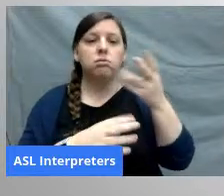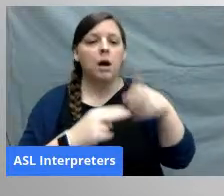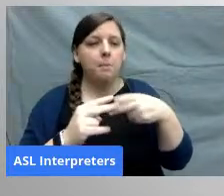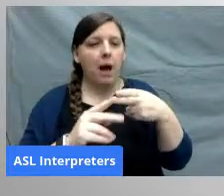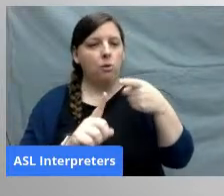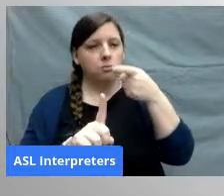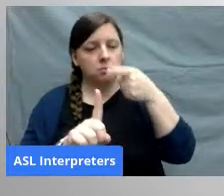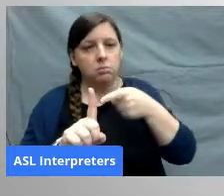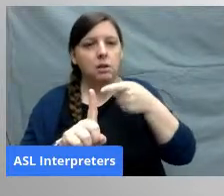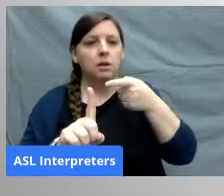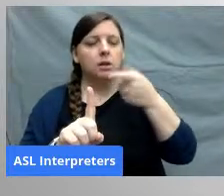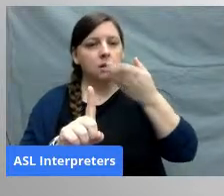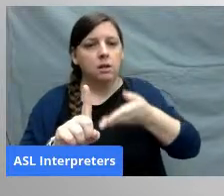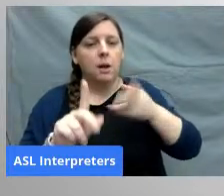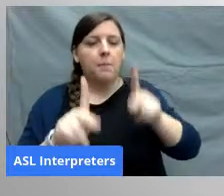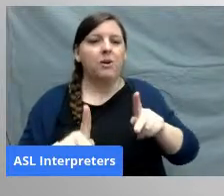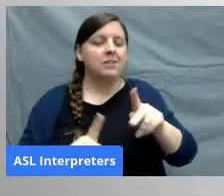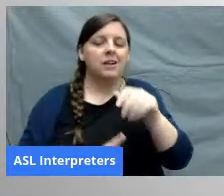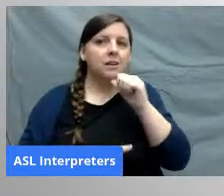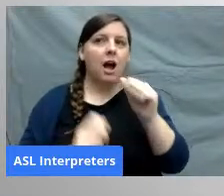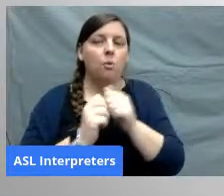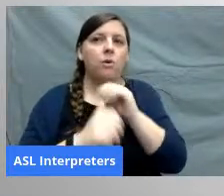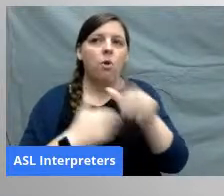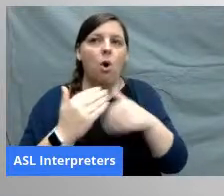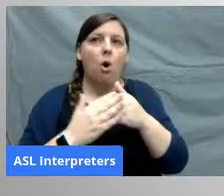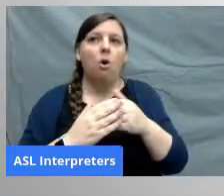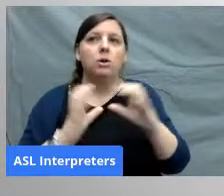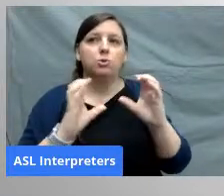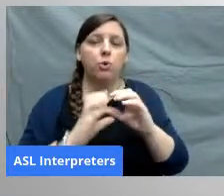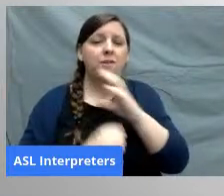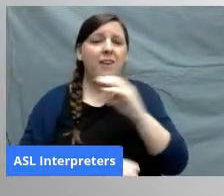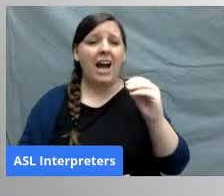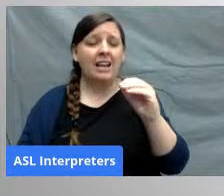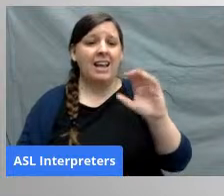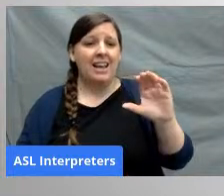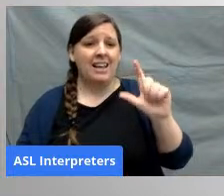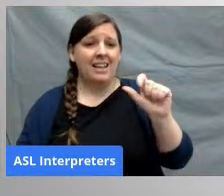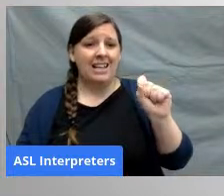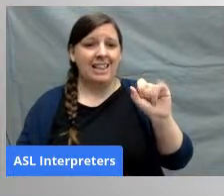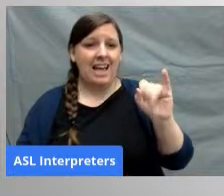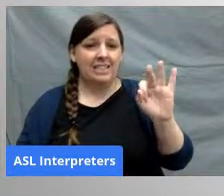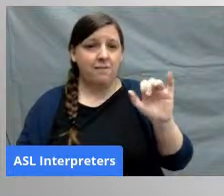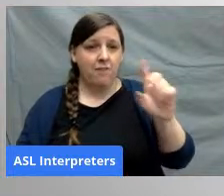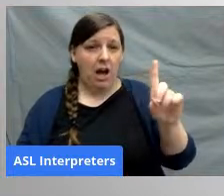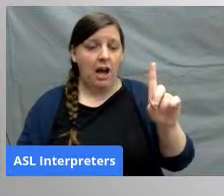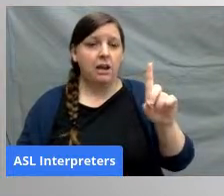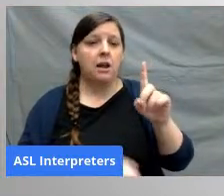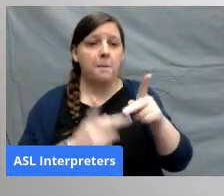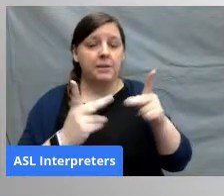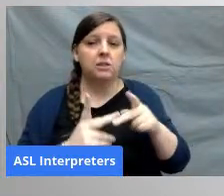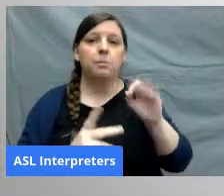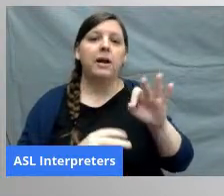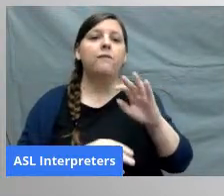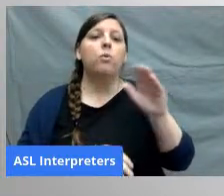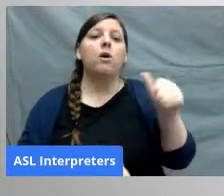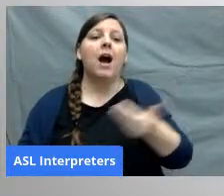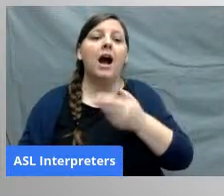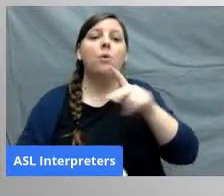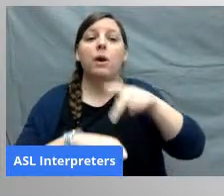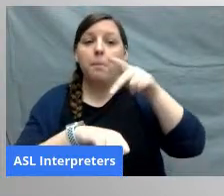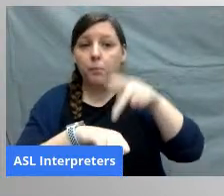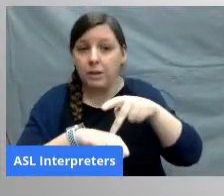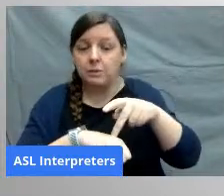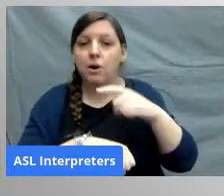with all certified and classified positions. If there is a principal being hired, something of that nature, we